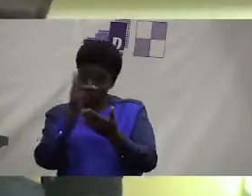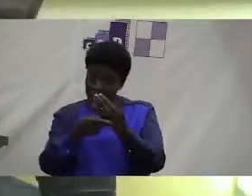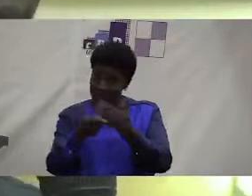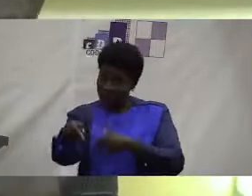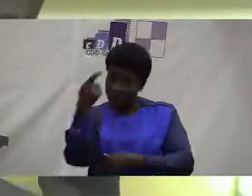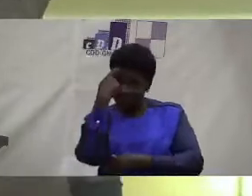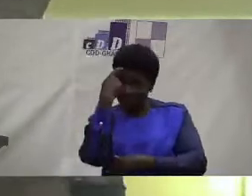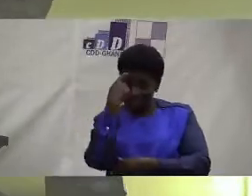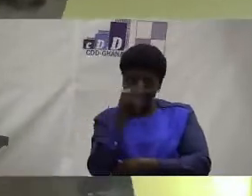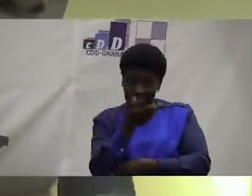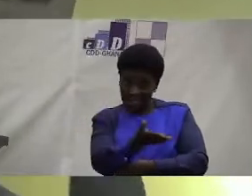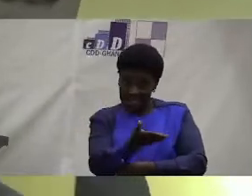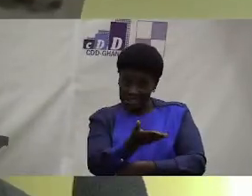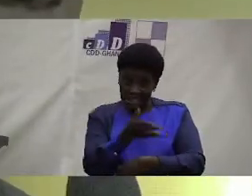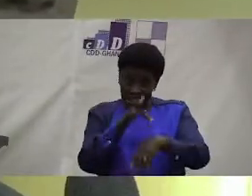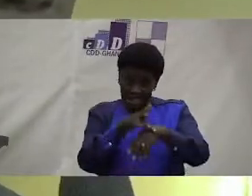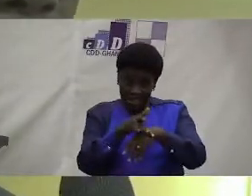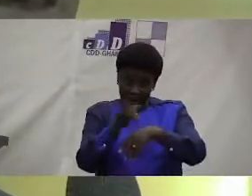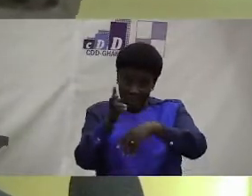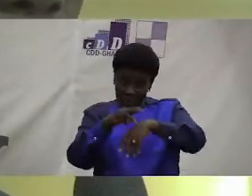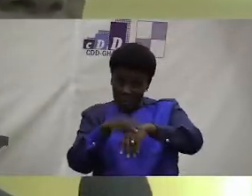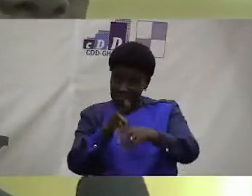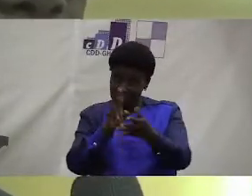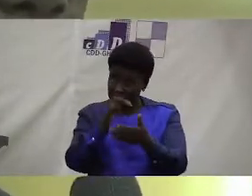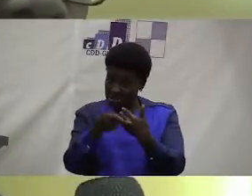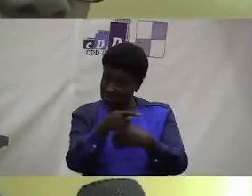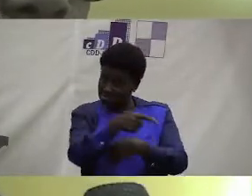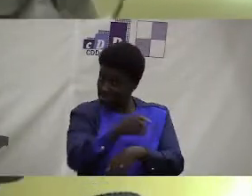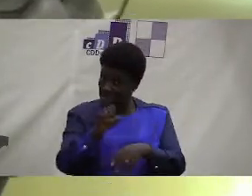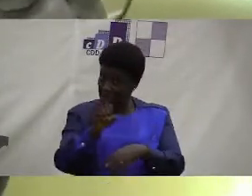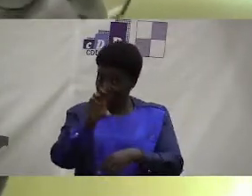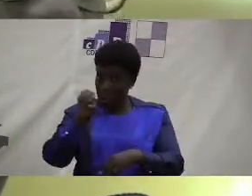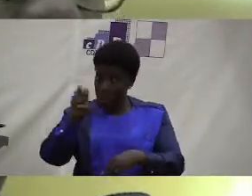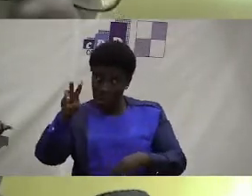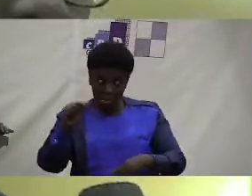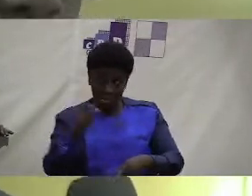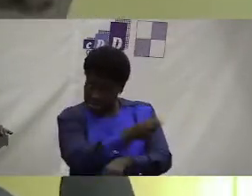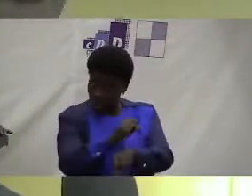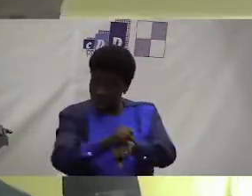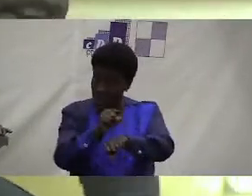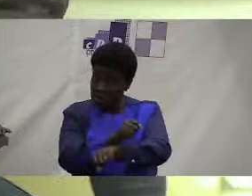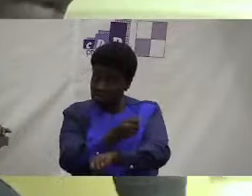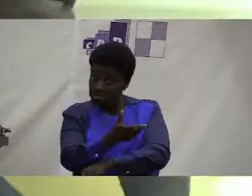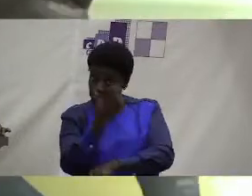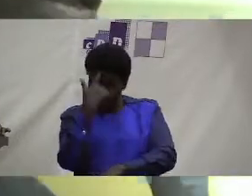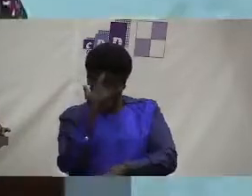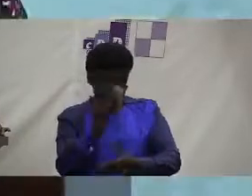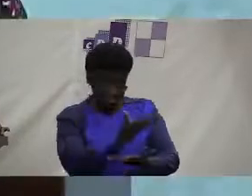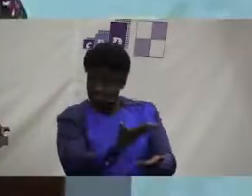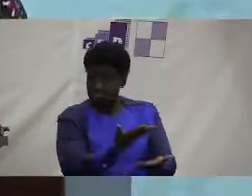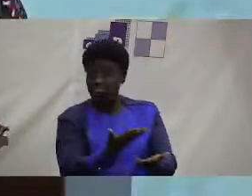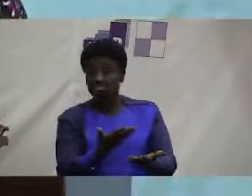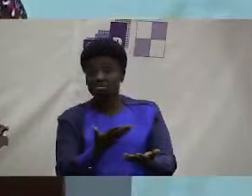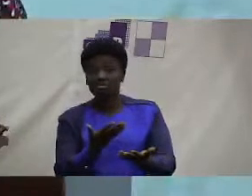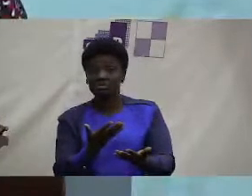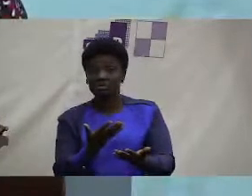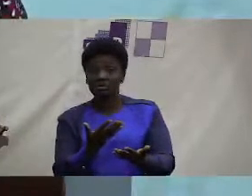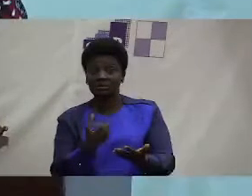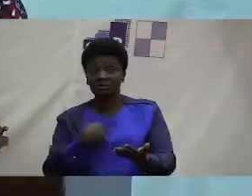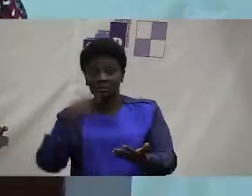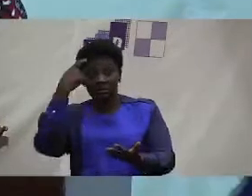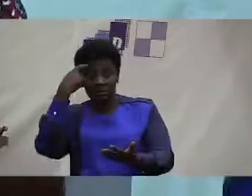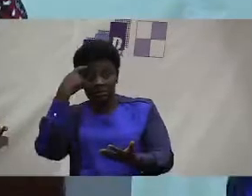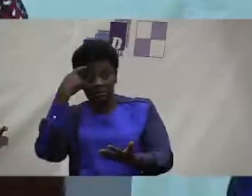indeed that early warning program of ECOWAS is really working? Because okay. I'm sure we would have picked the early warnings about some of